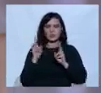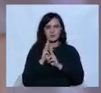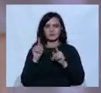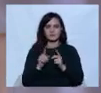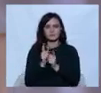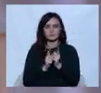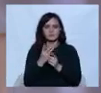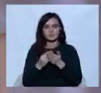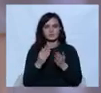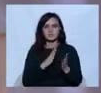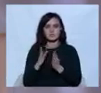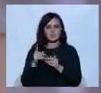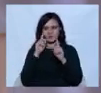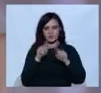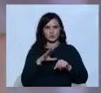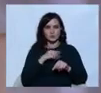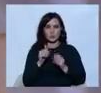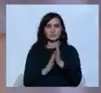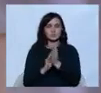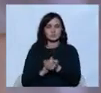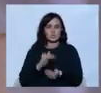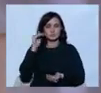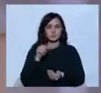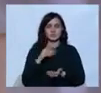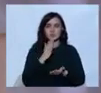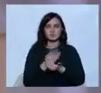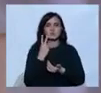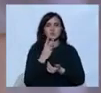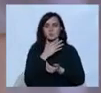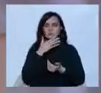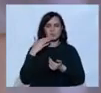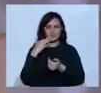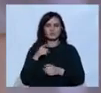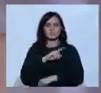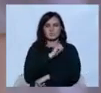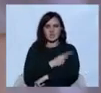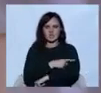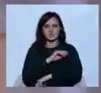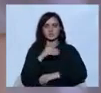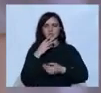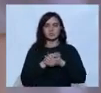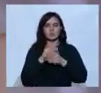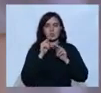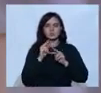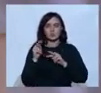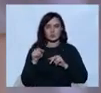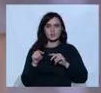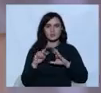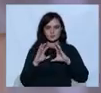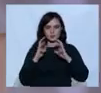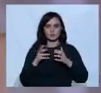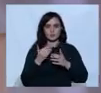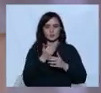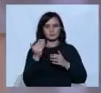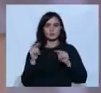side, and ultimately we can see in the details that what motivates him is not greed, but a deep